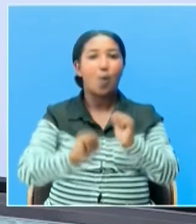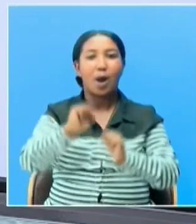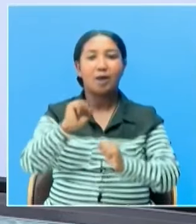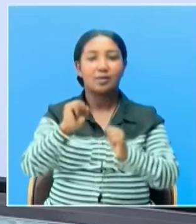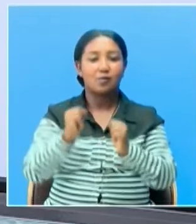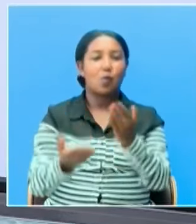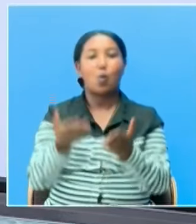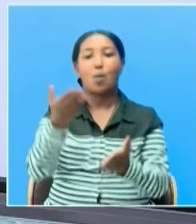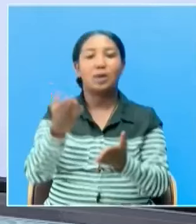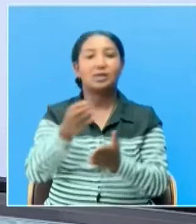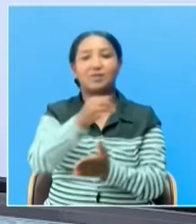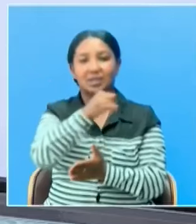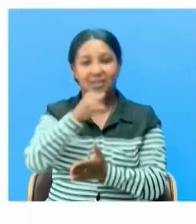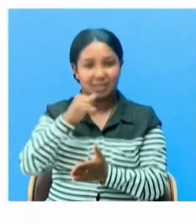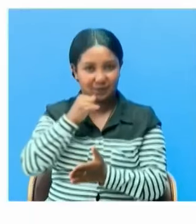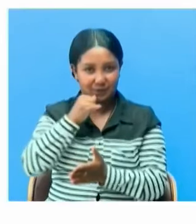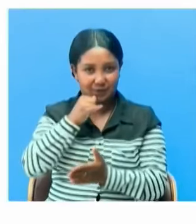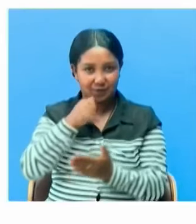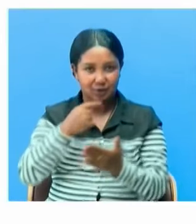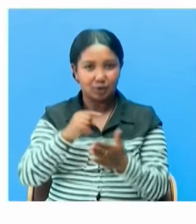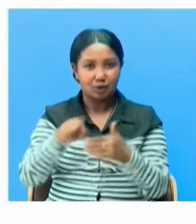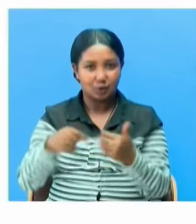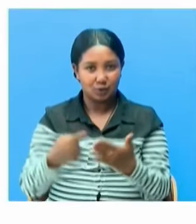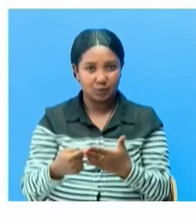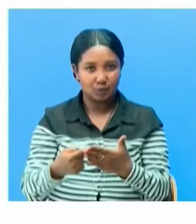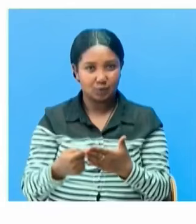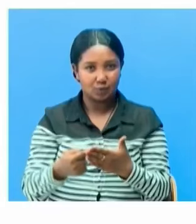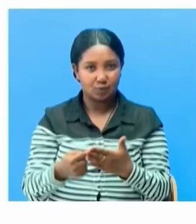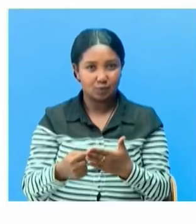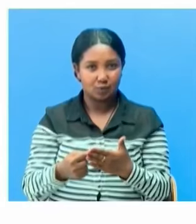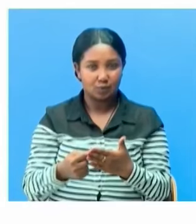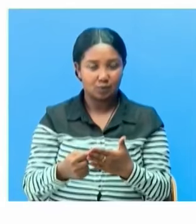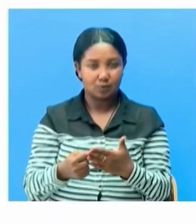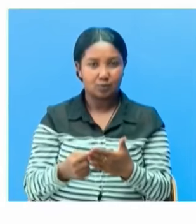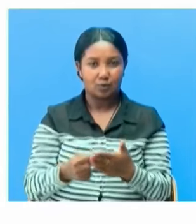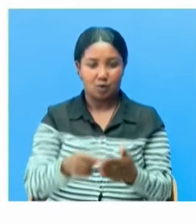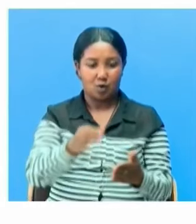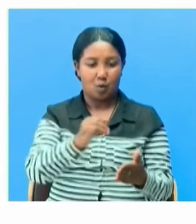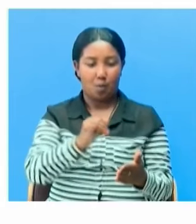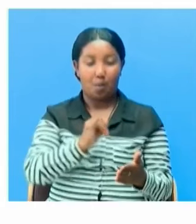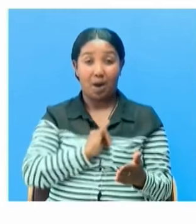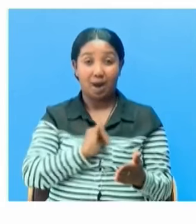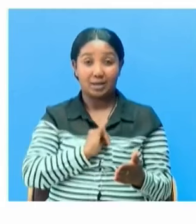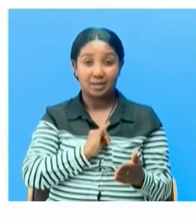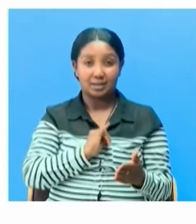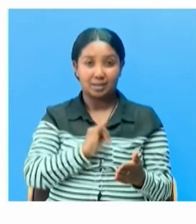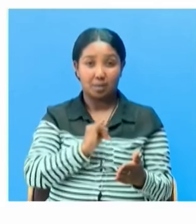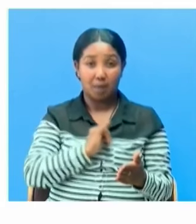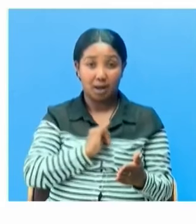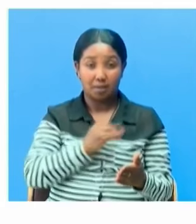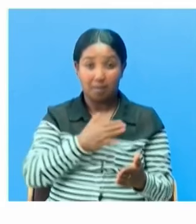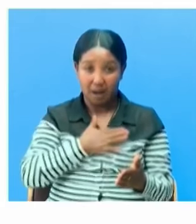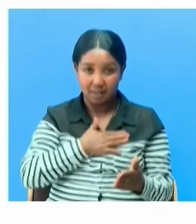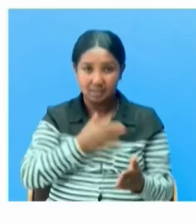adjectives. Here. So we have to say what? My sister